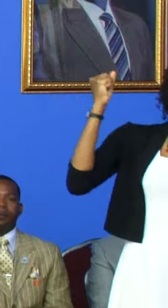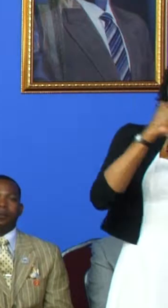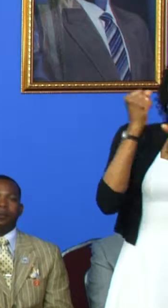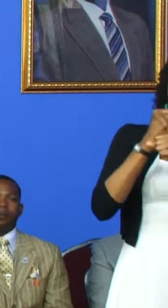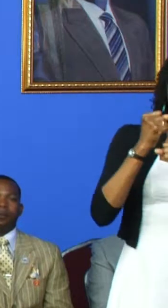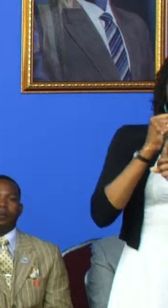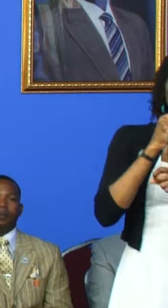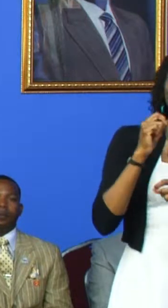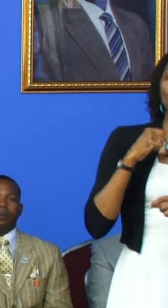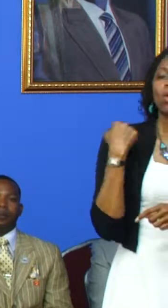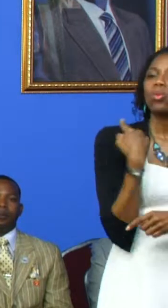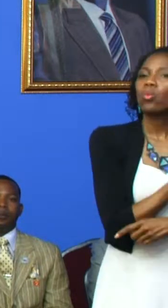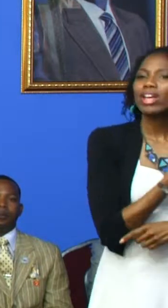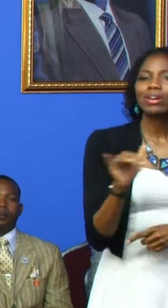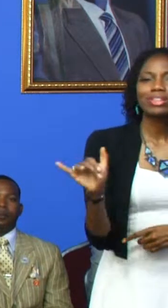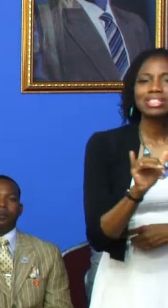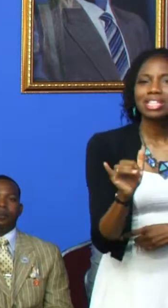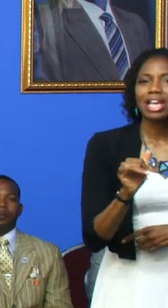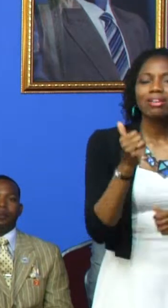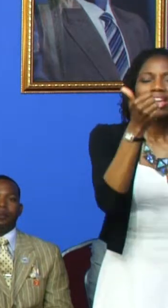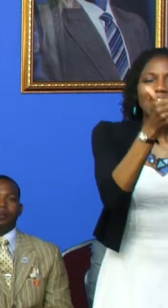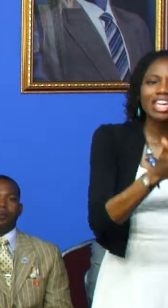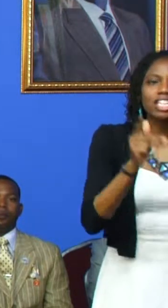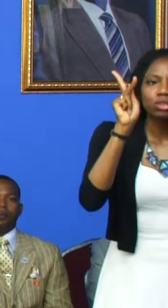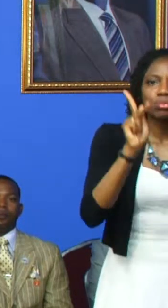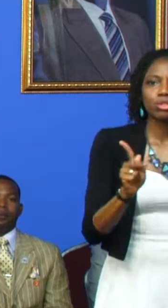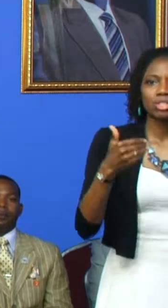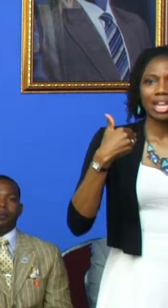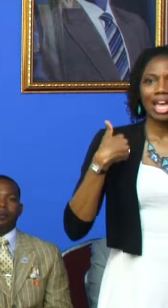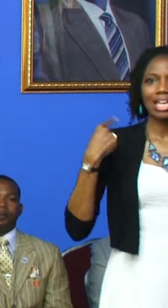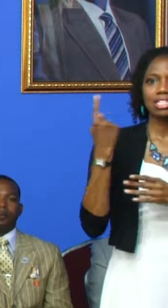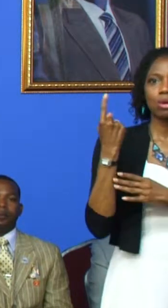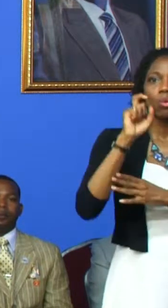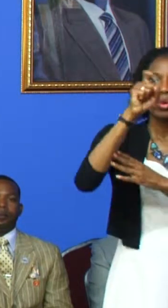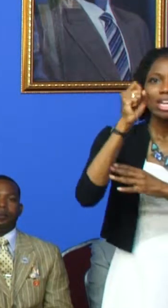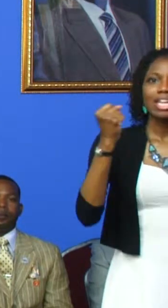Everybody God used, there were doubters,